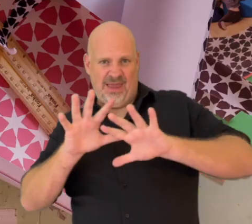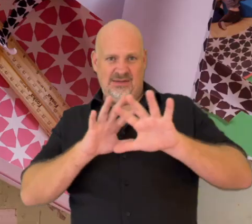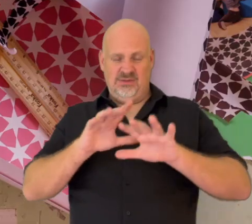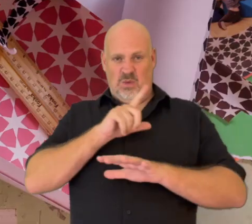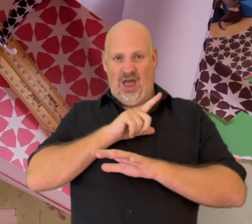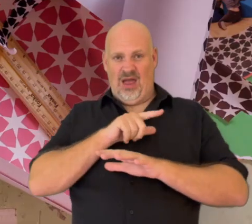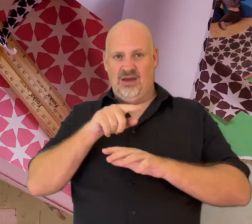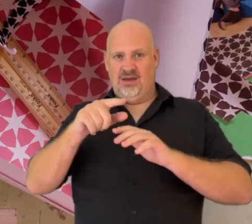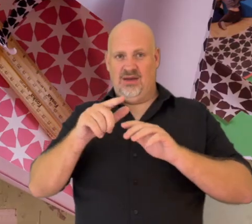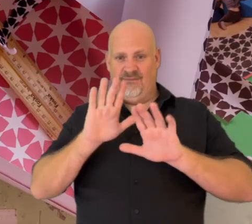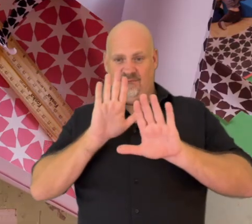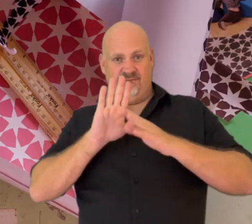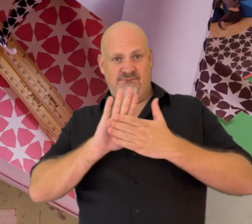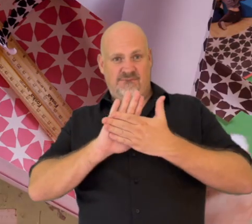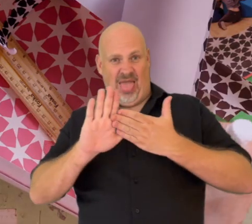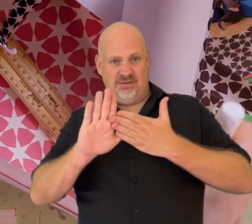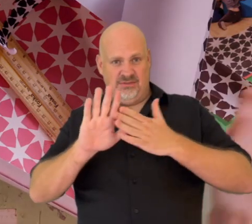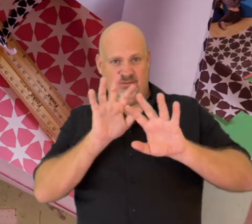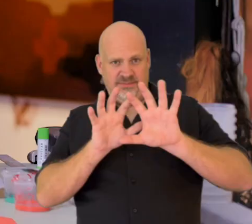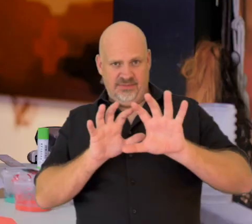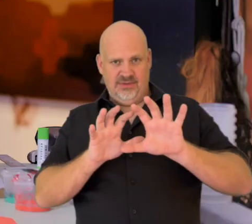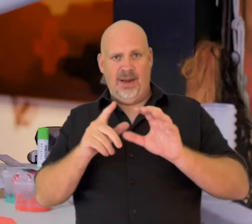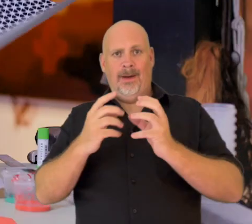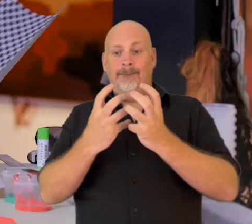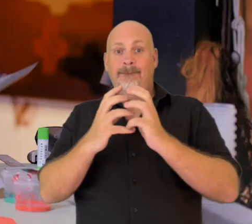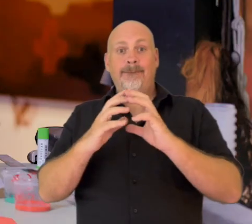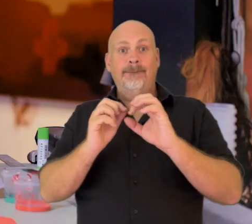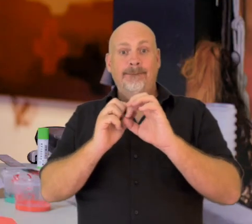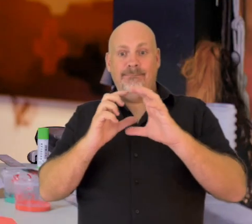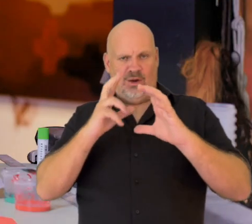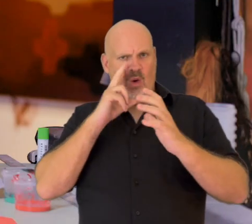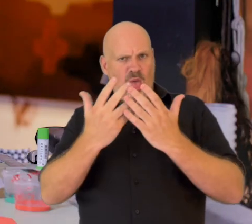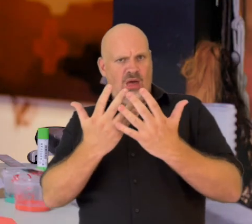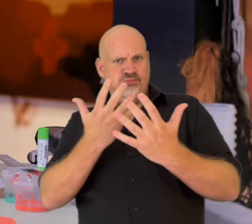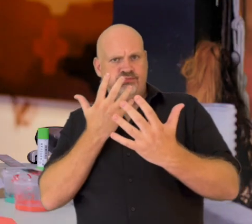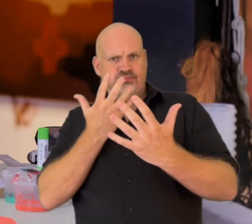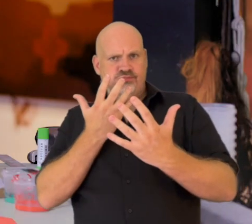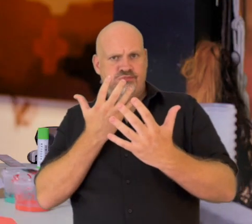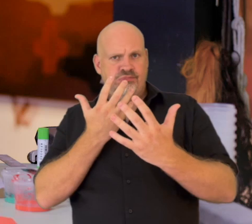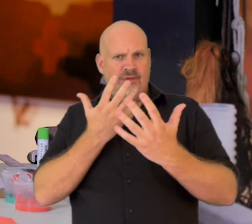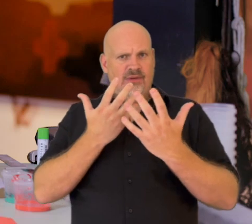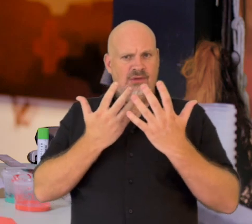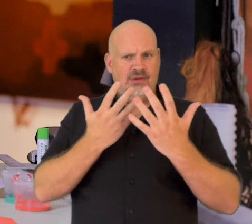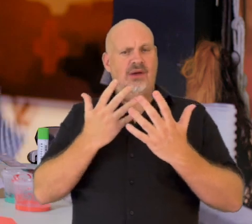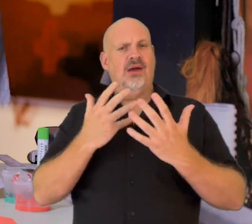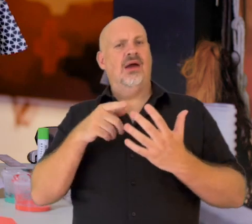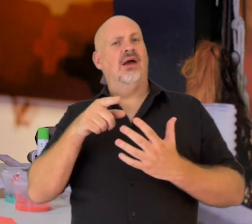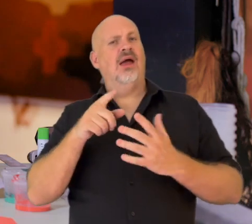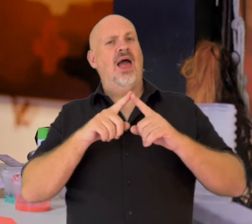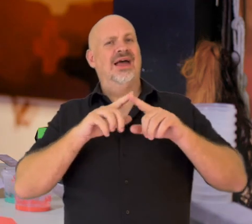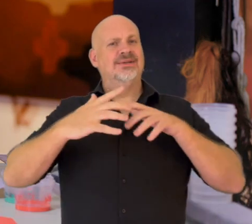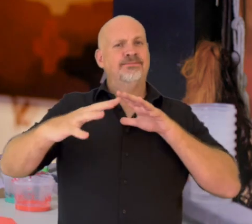patterns, the bigger ones seem to come forwards. But then there's this other way of describing space, which